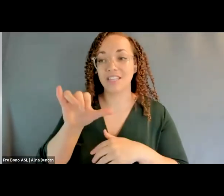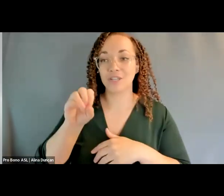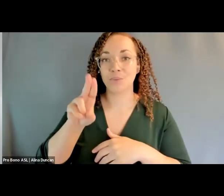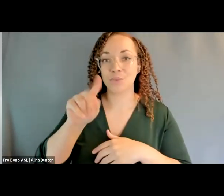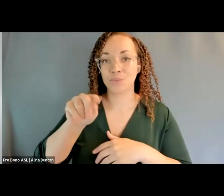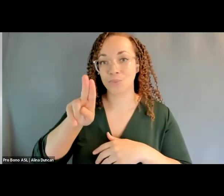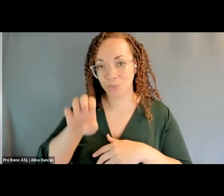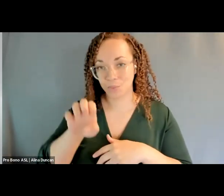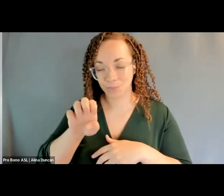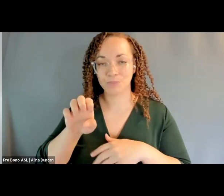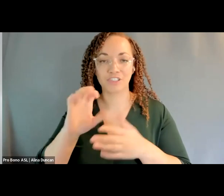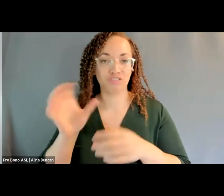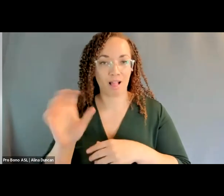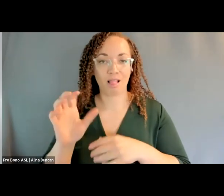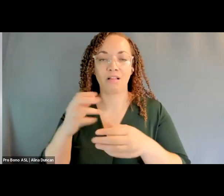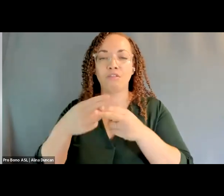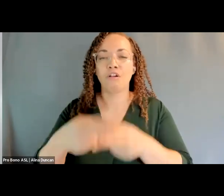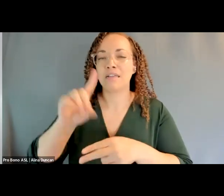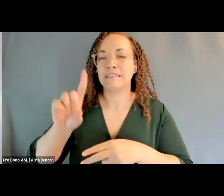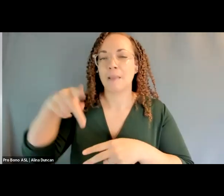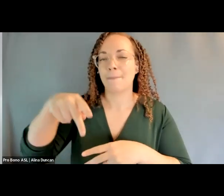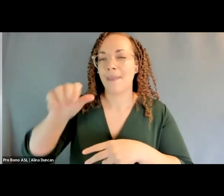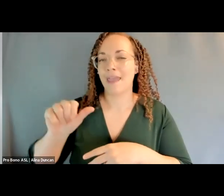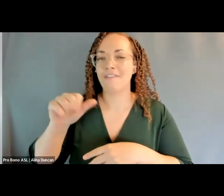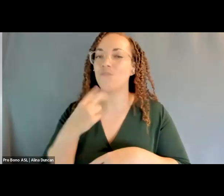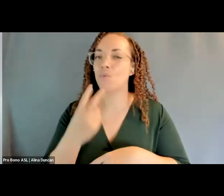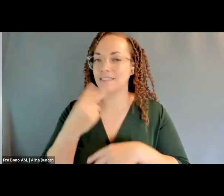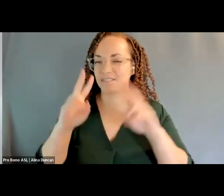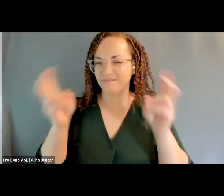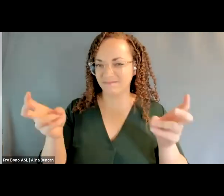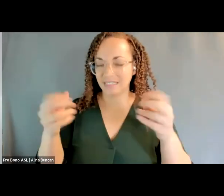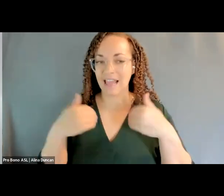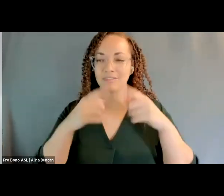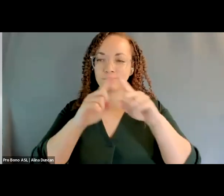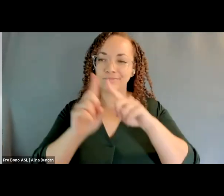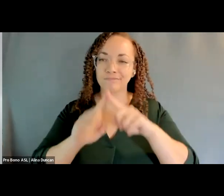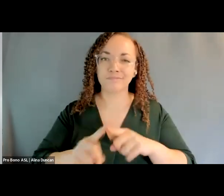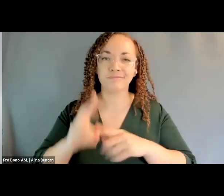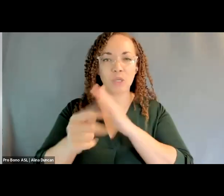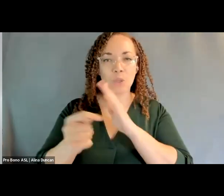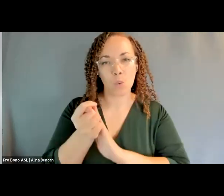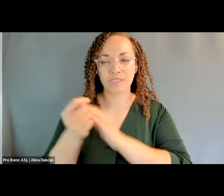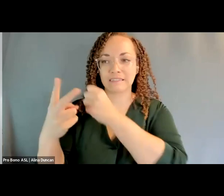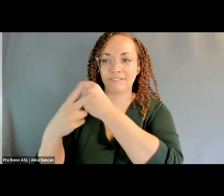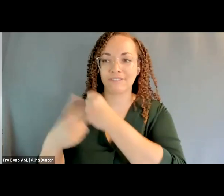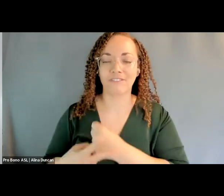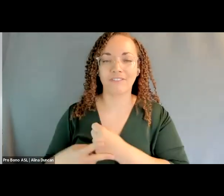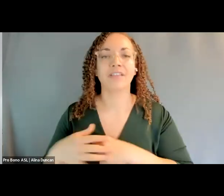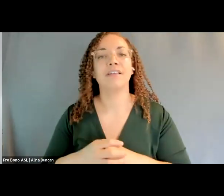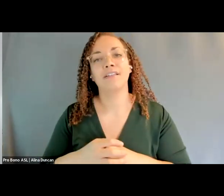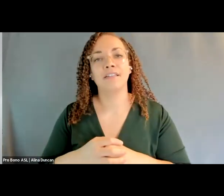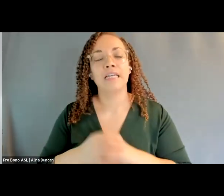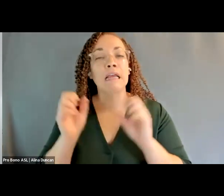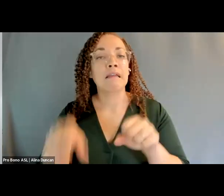where all of our virtual events, like webinars, trainings, and research roundtables have been archived. You can find the link to the